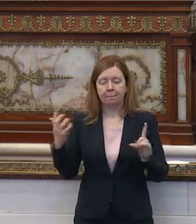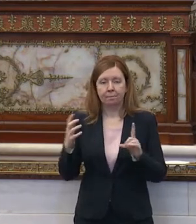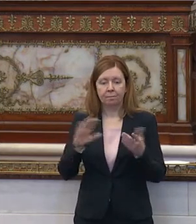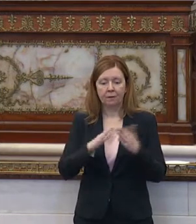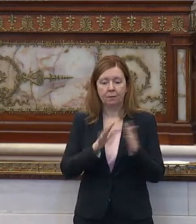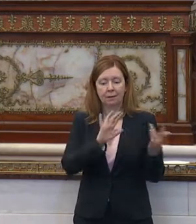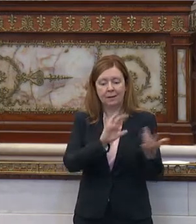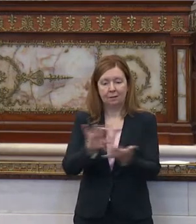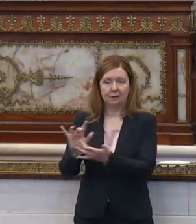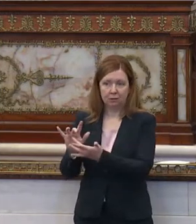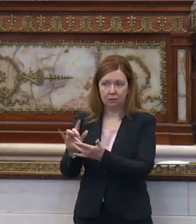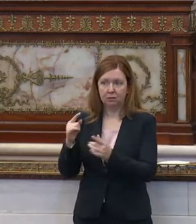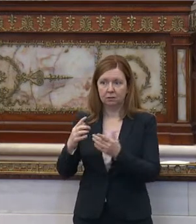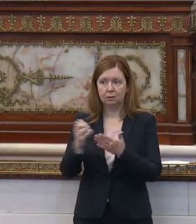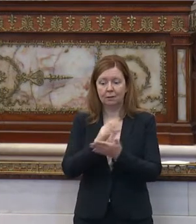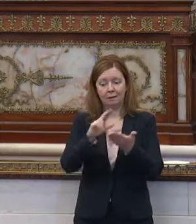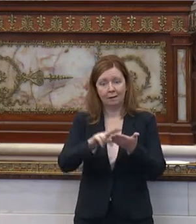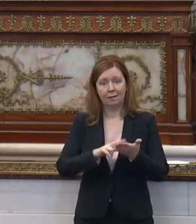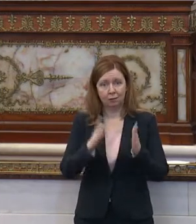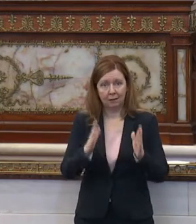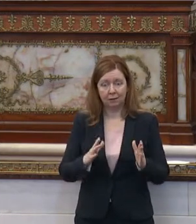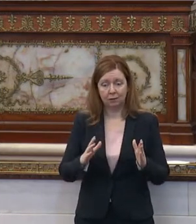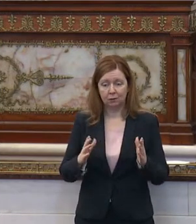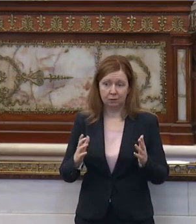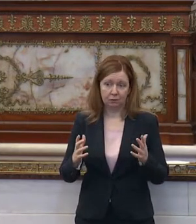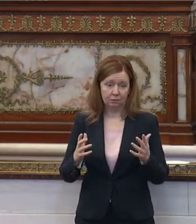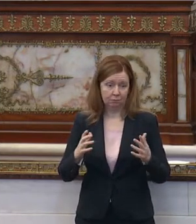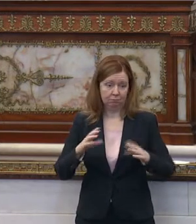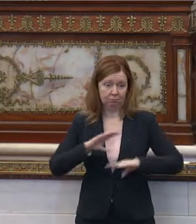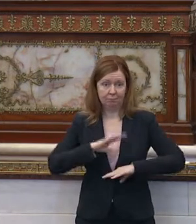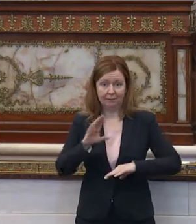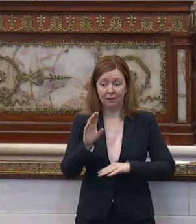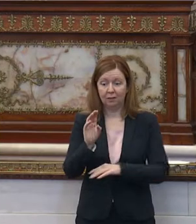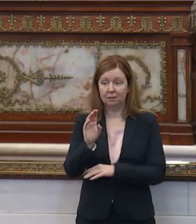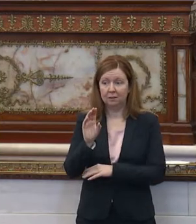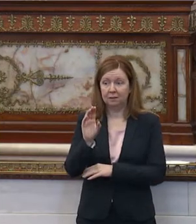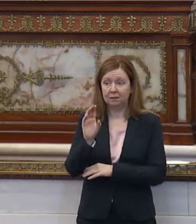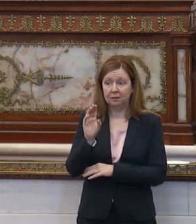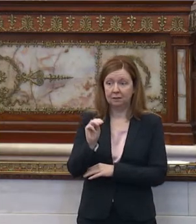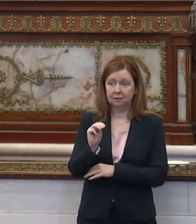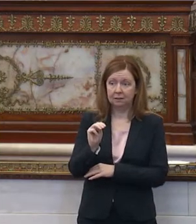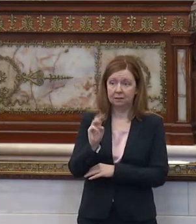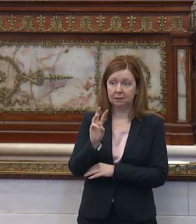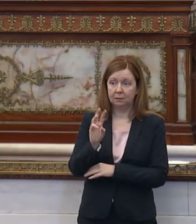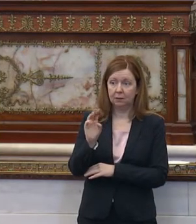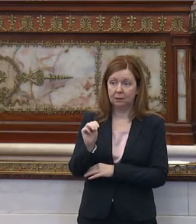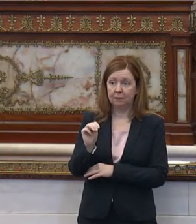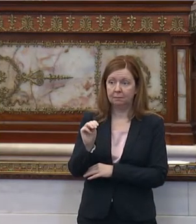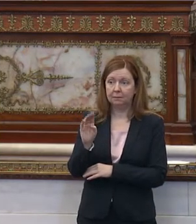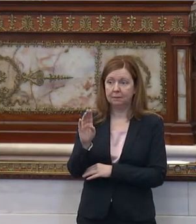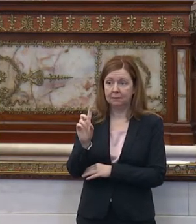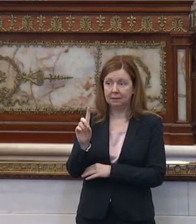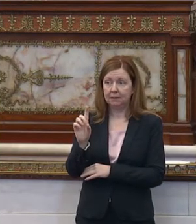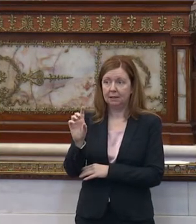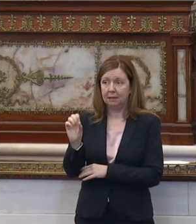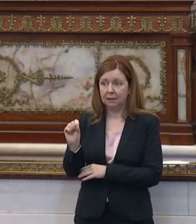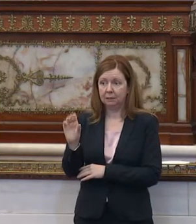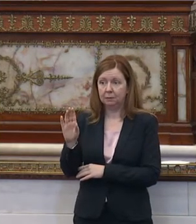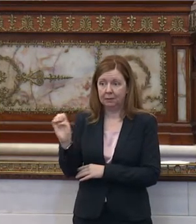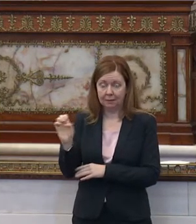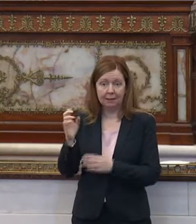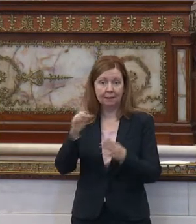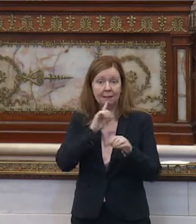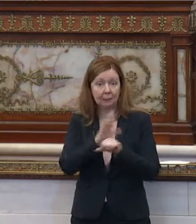community outreach efforts to get contractors to meet their WMDSBE subcontracting commitments, and